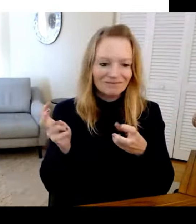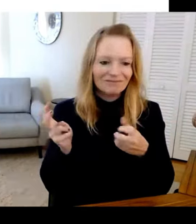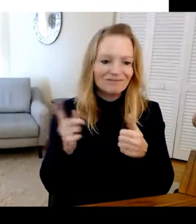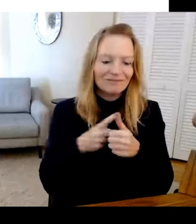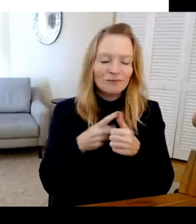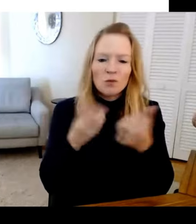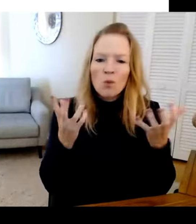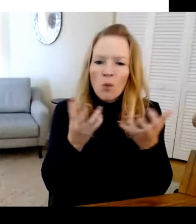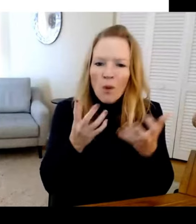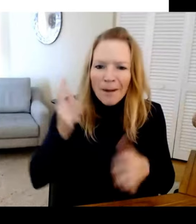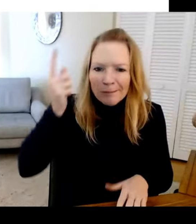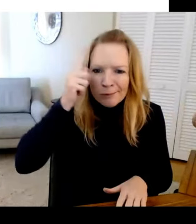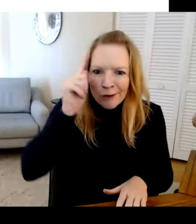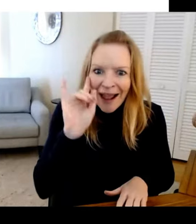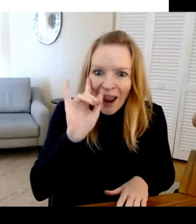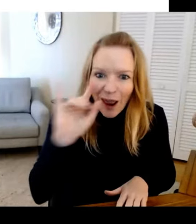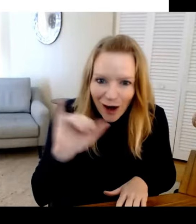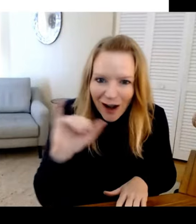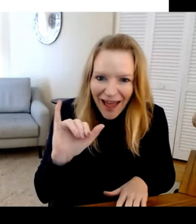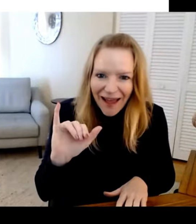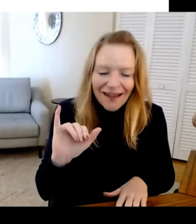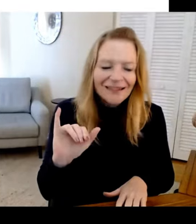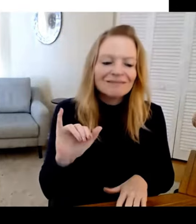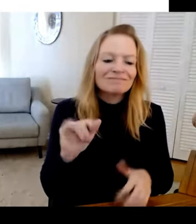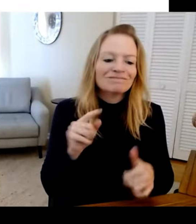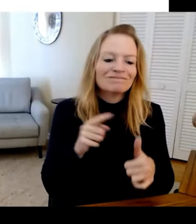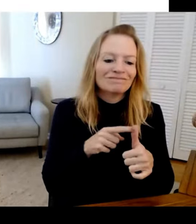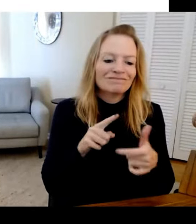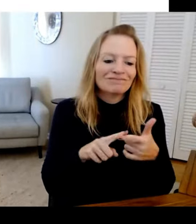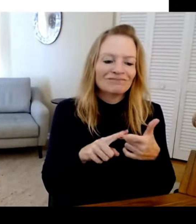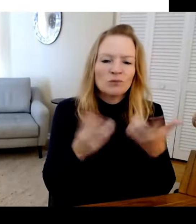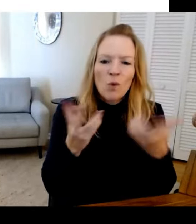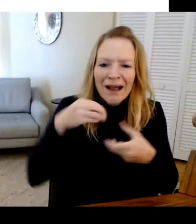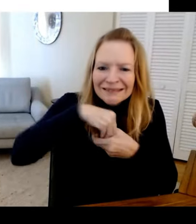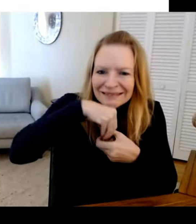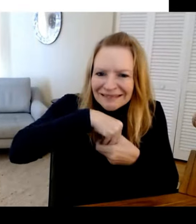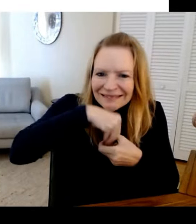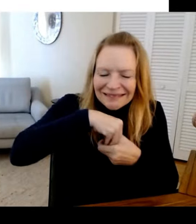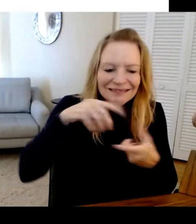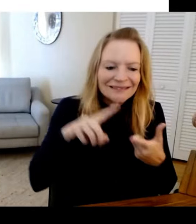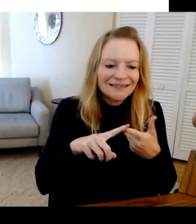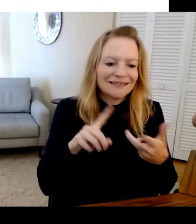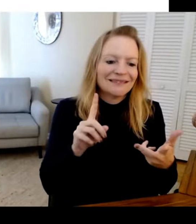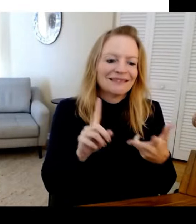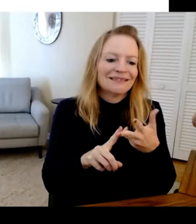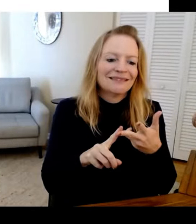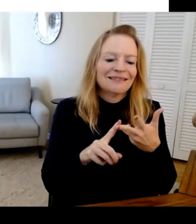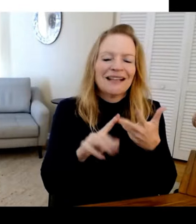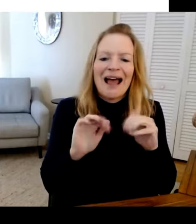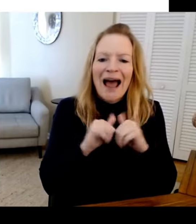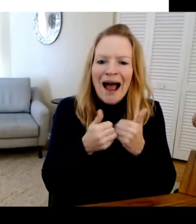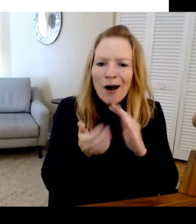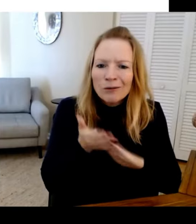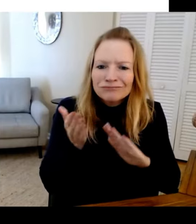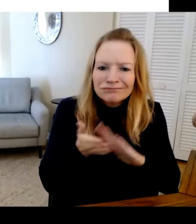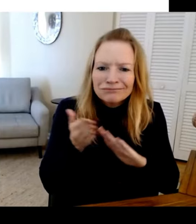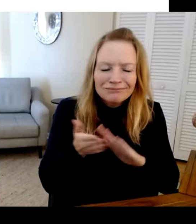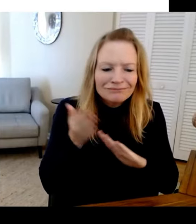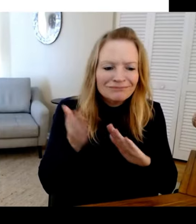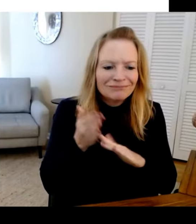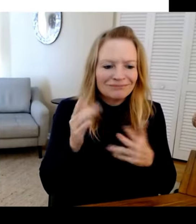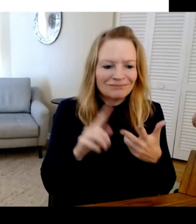Today, we'll cover 5 topics. First, what does your brain look like? Second, what is in your